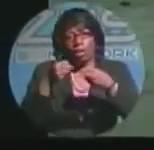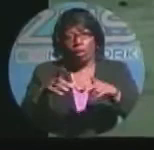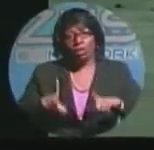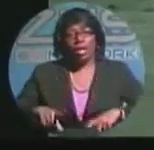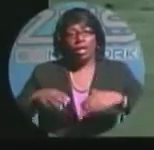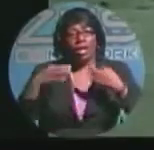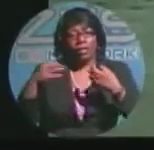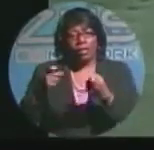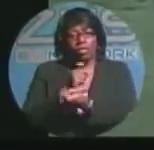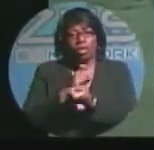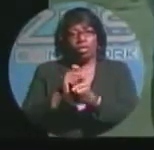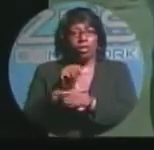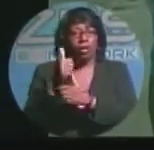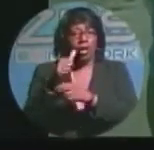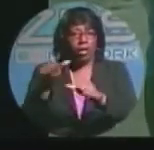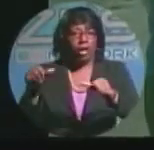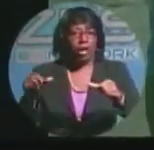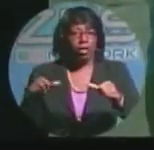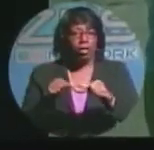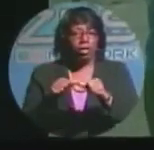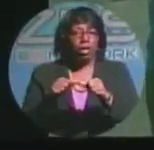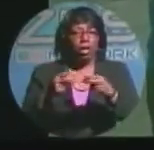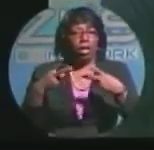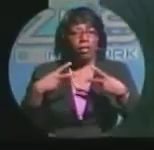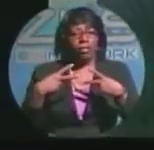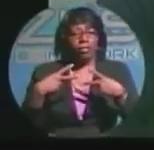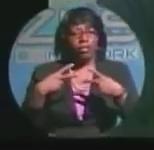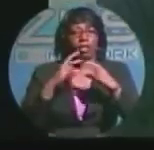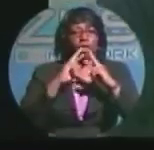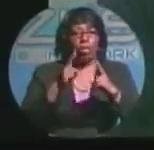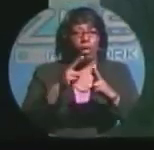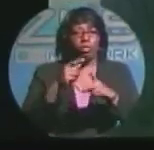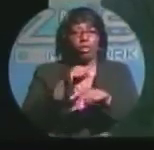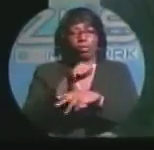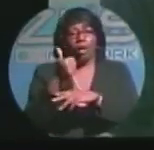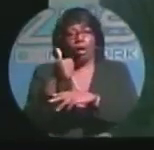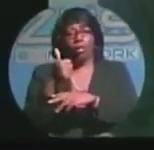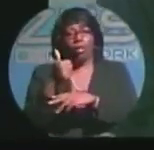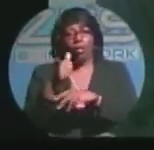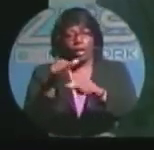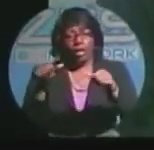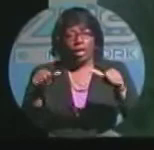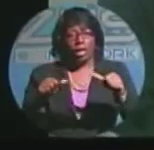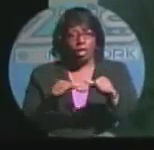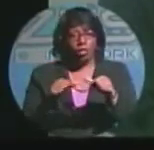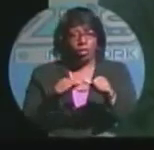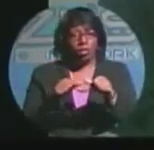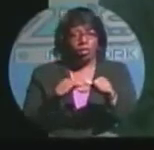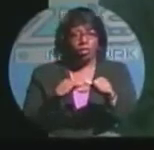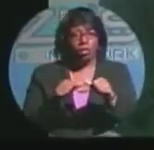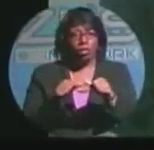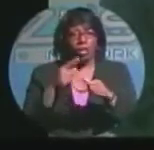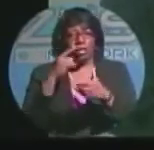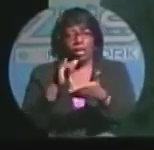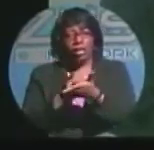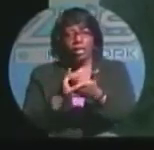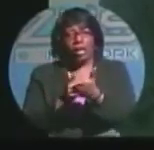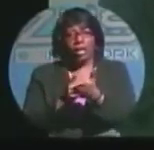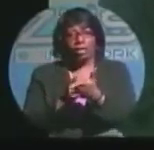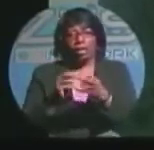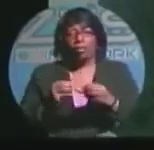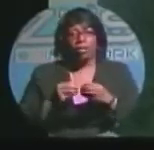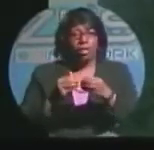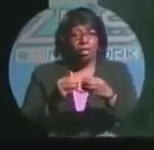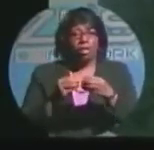destruction of other areas. Reports coming from West End to Sweetens Key is clearly indicating severe flooding to the